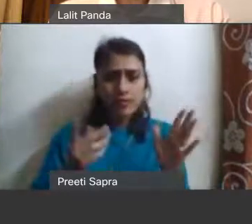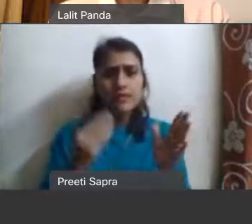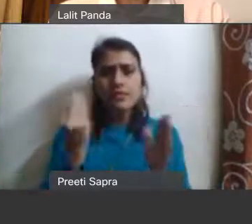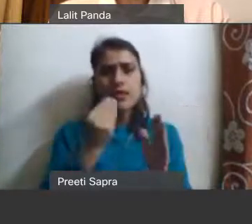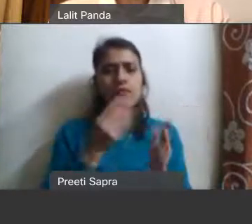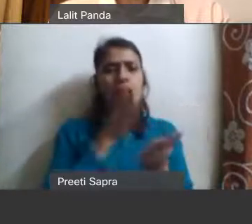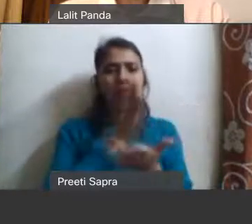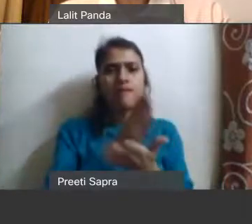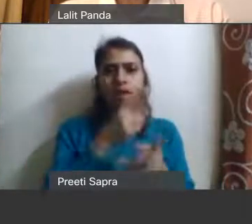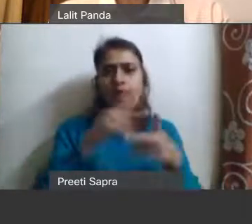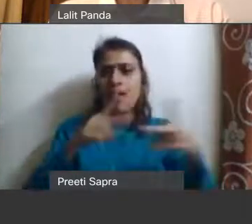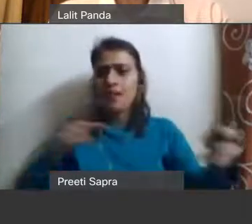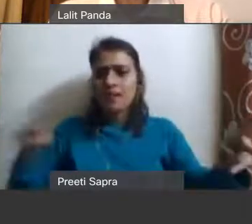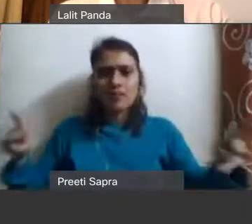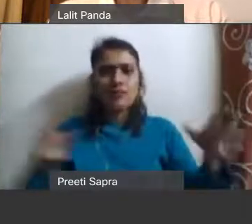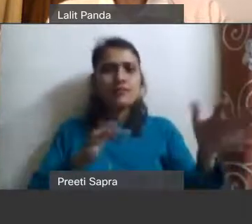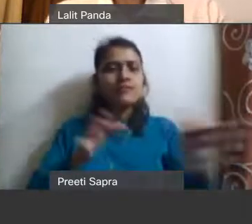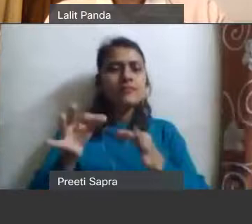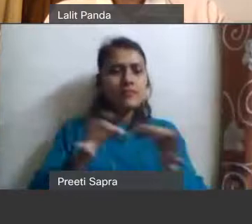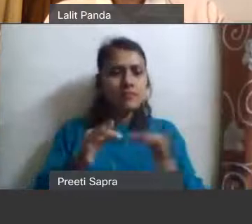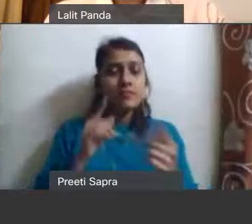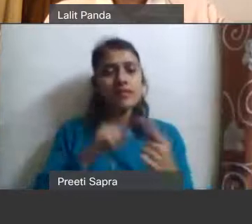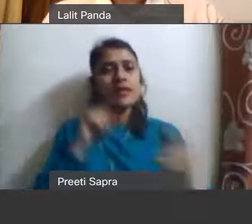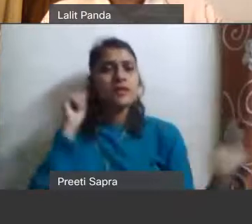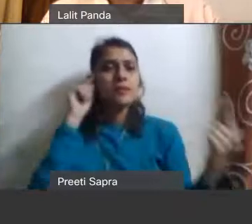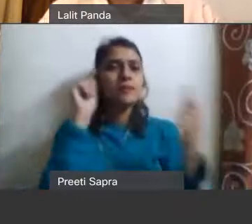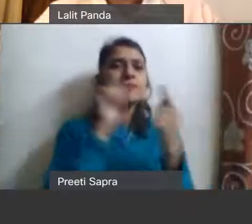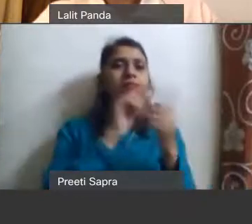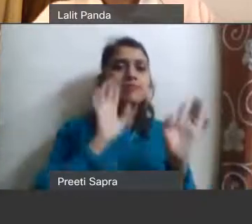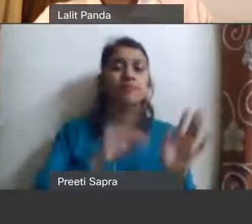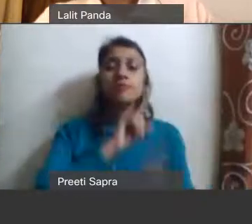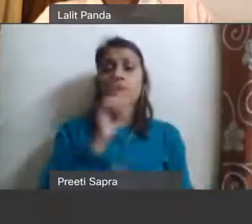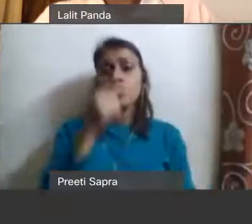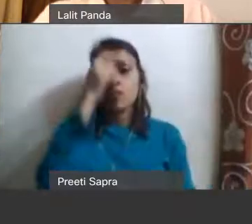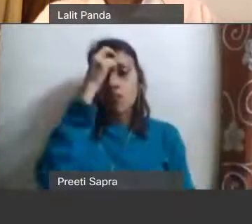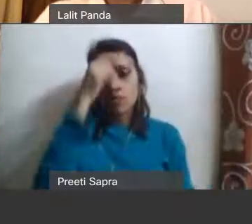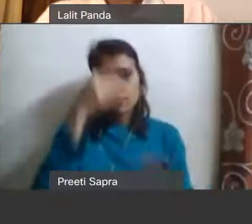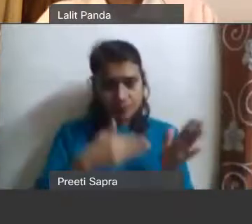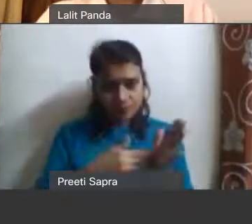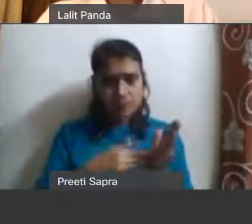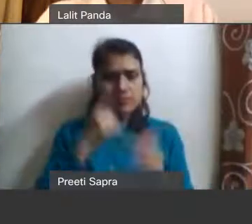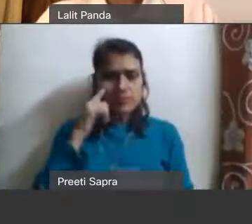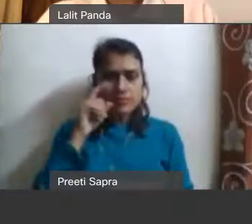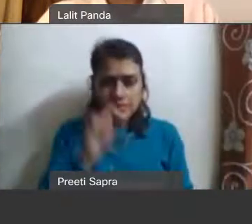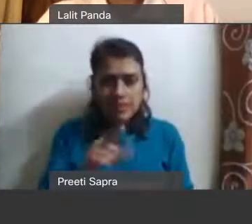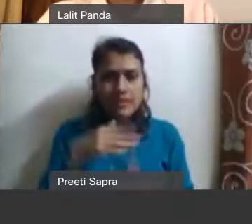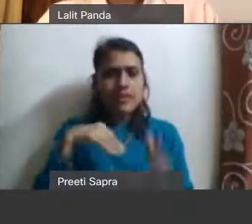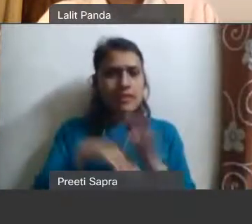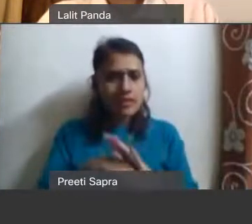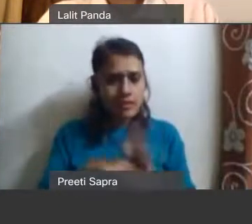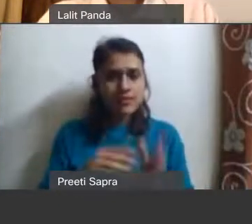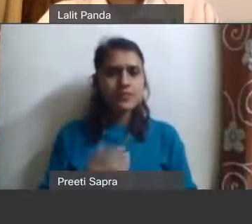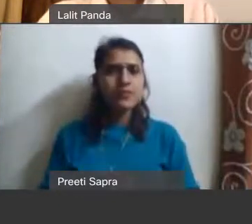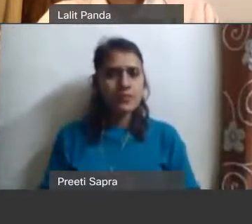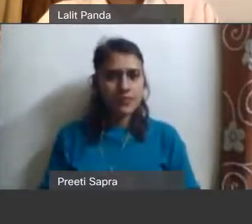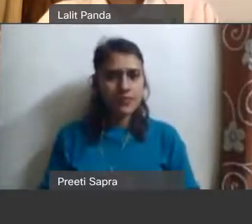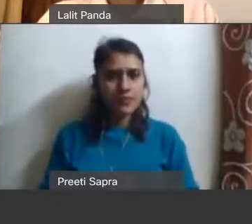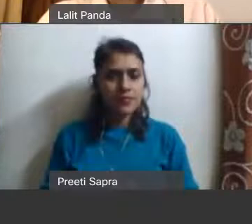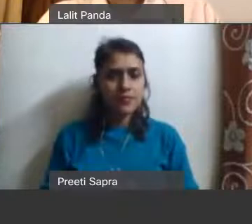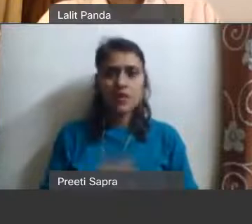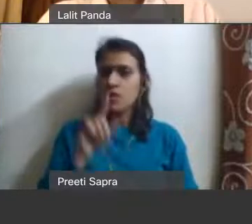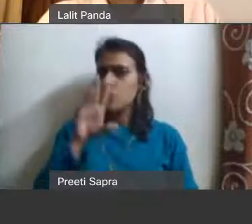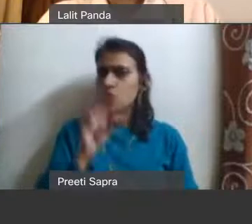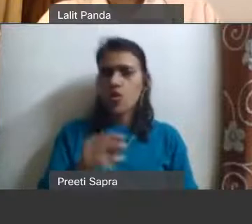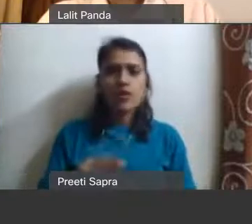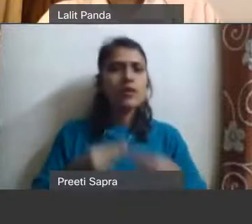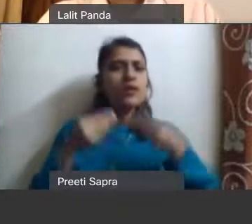have subsequently made fit with that purpose. The problem with reasonable classification test is that in and of itself, it does not provide